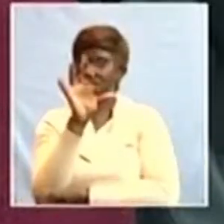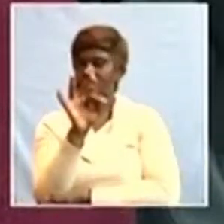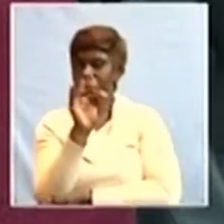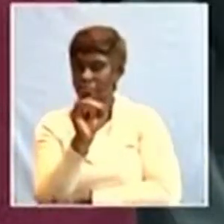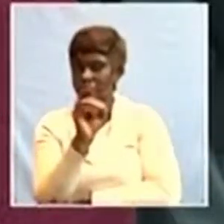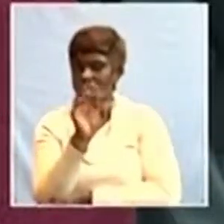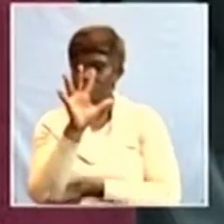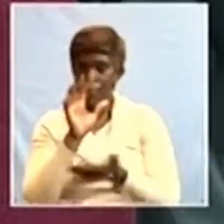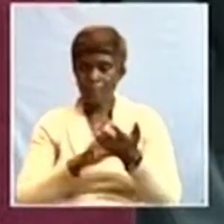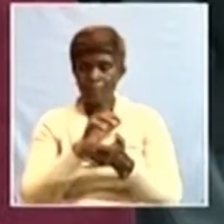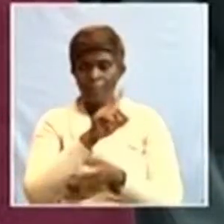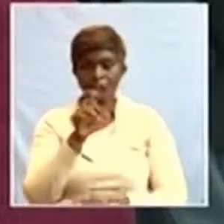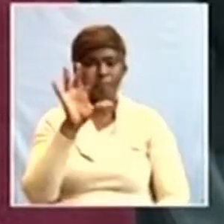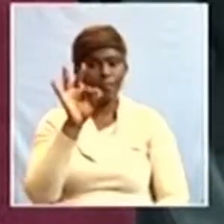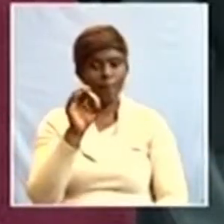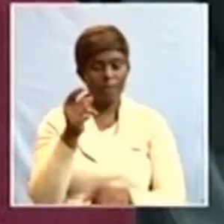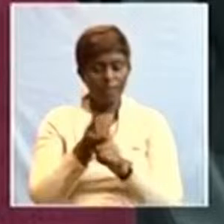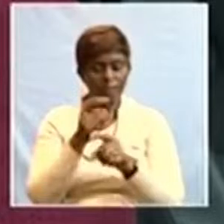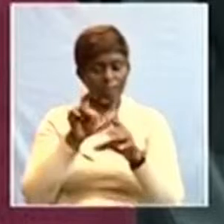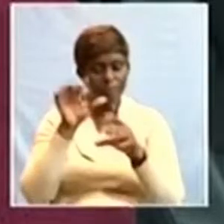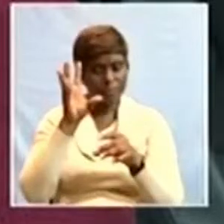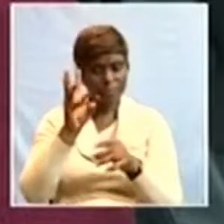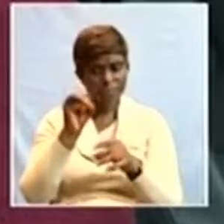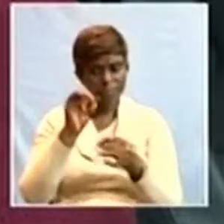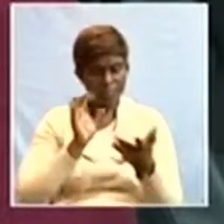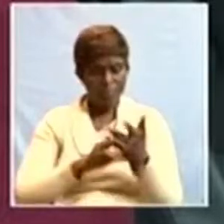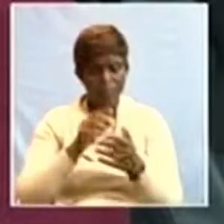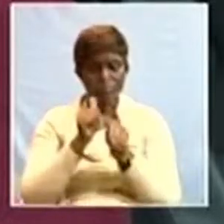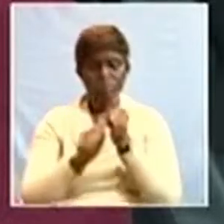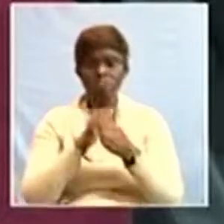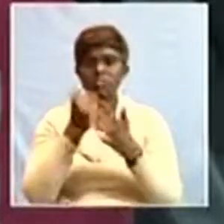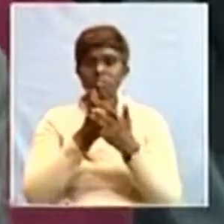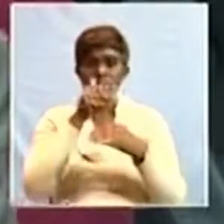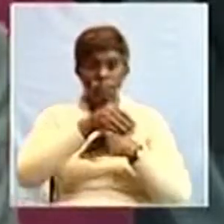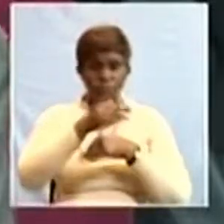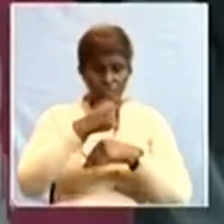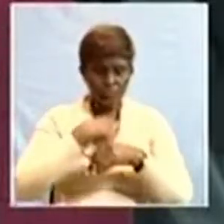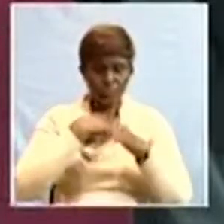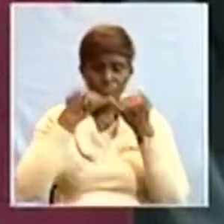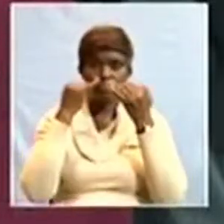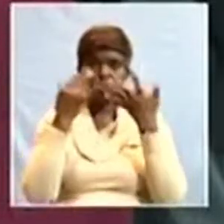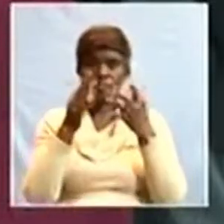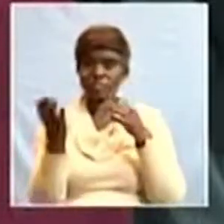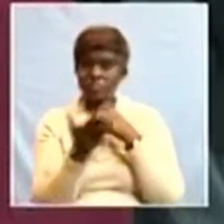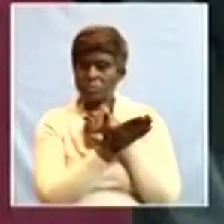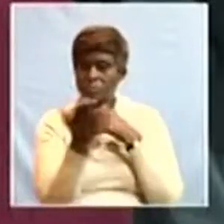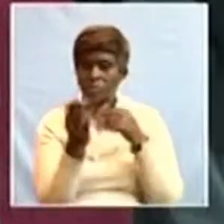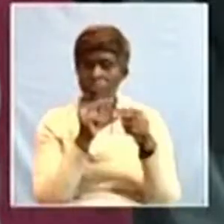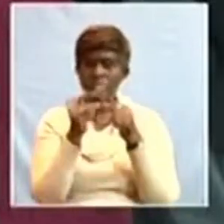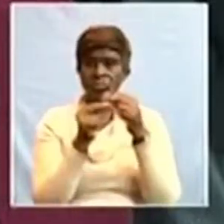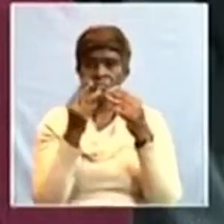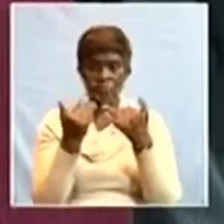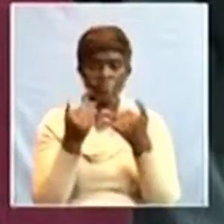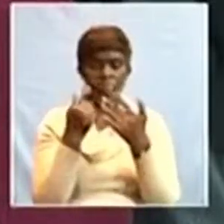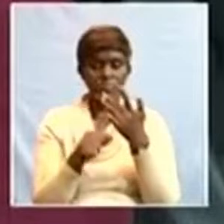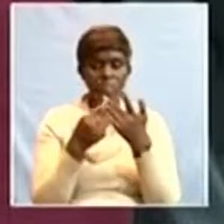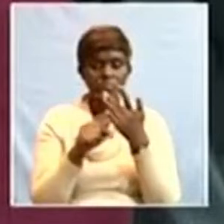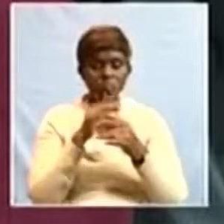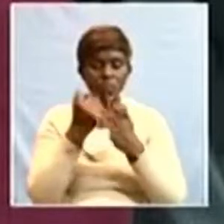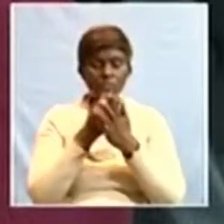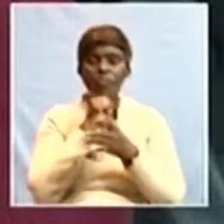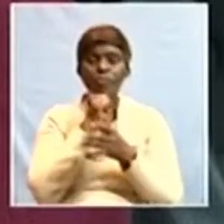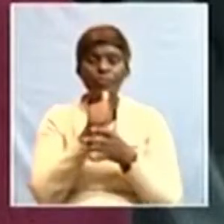5,190 out of the 60,000 that we registered. And I must indicate that it means therefore we are